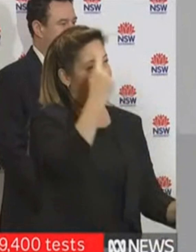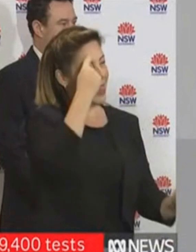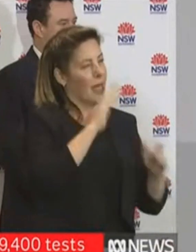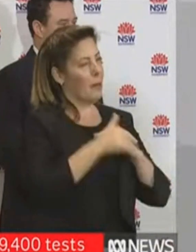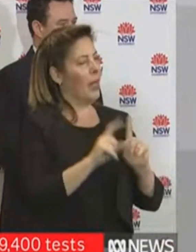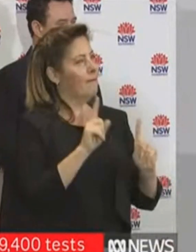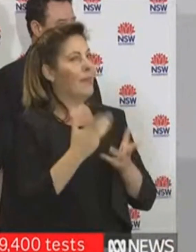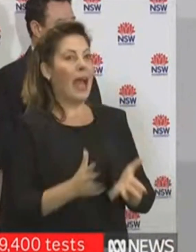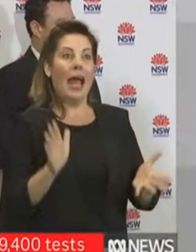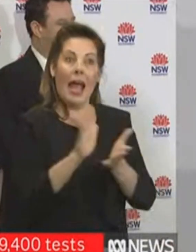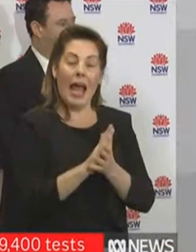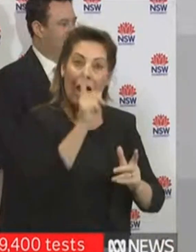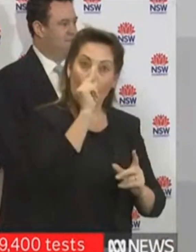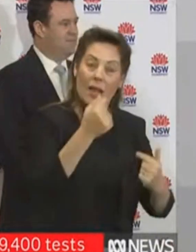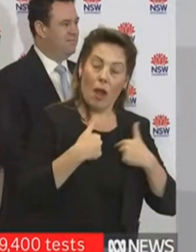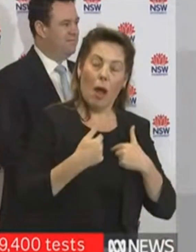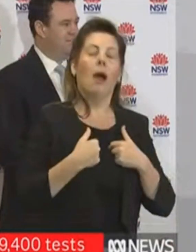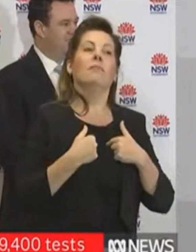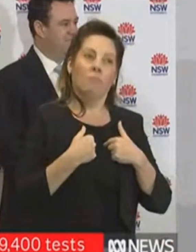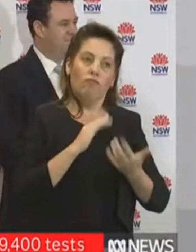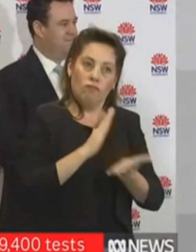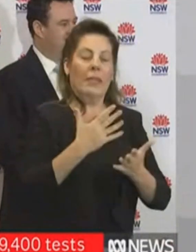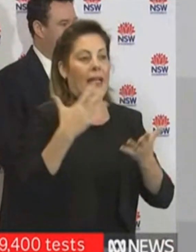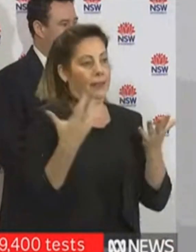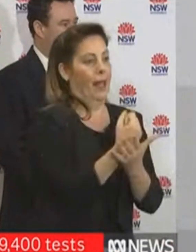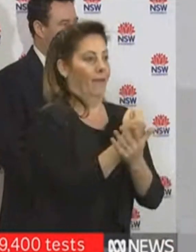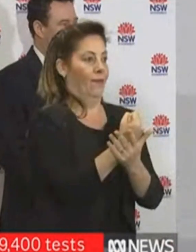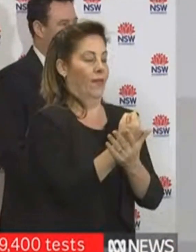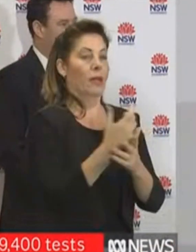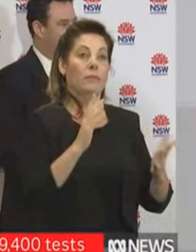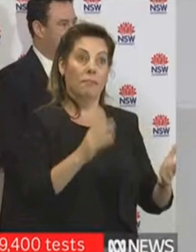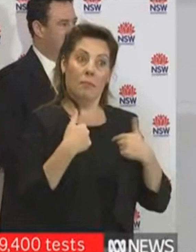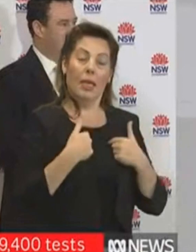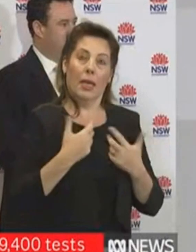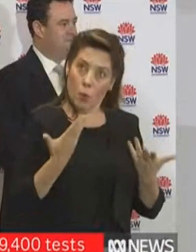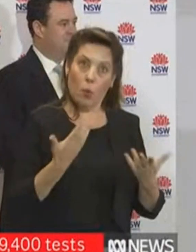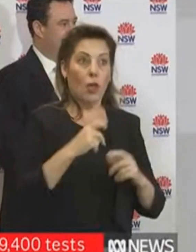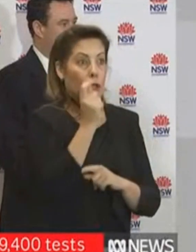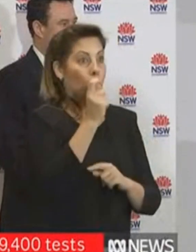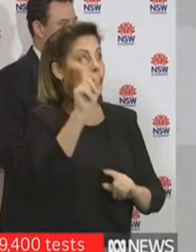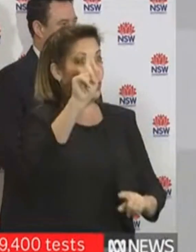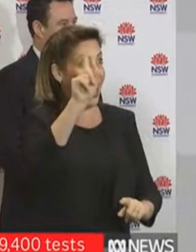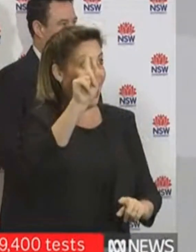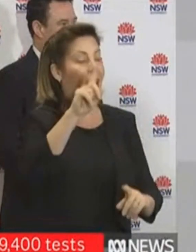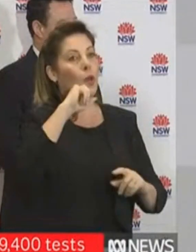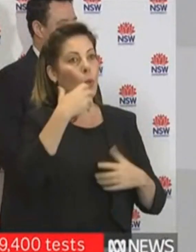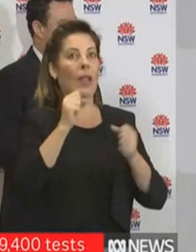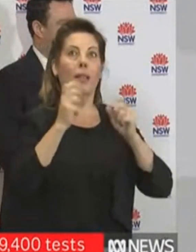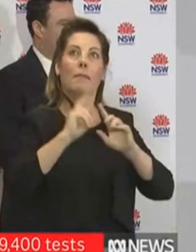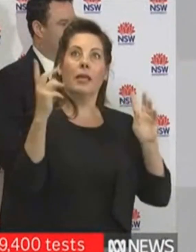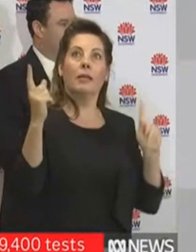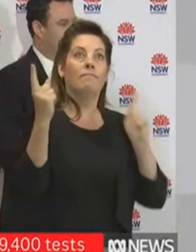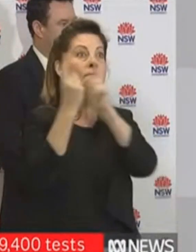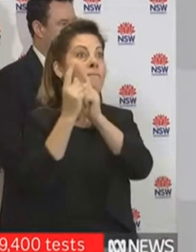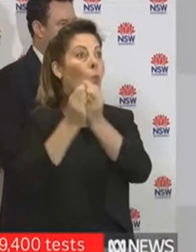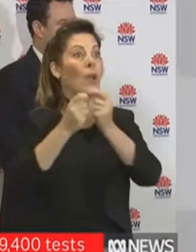And looking forward to the discussions at National Cabinet today. National Cabinet will be considering the order in which restrictions may be eased and